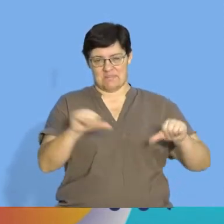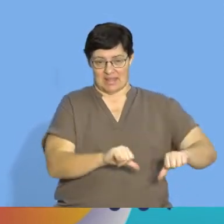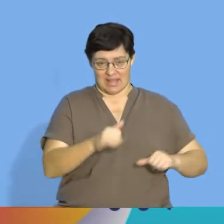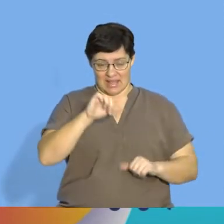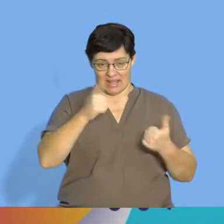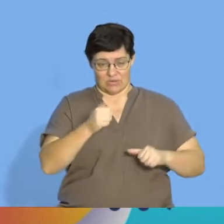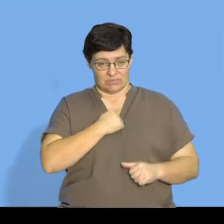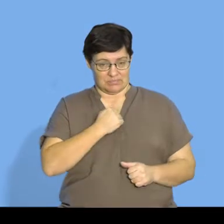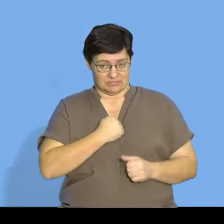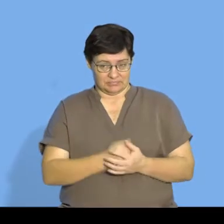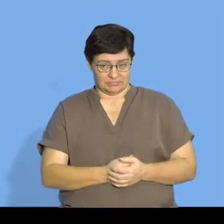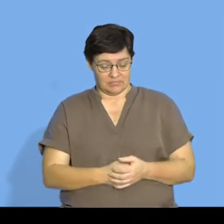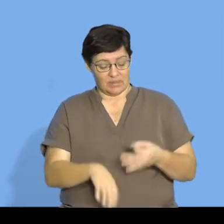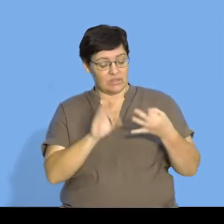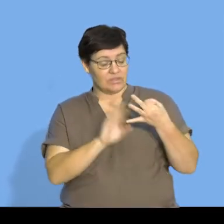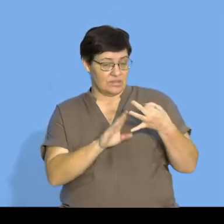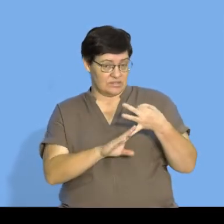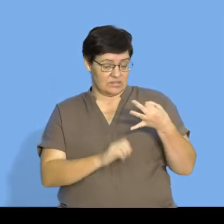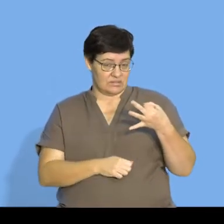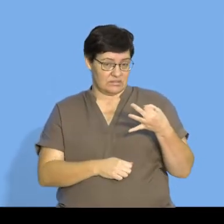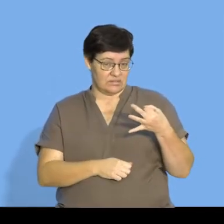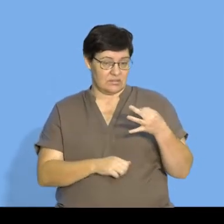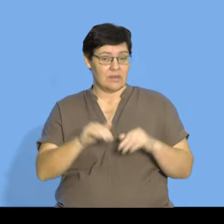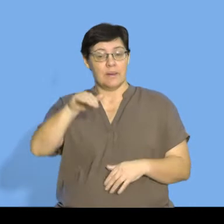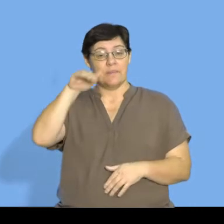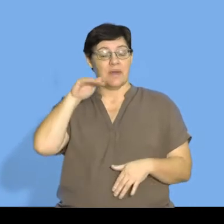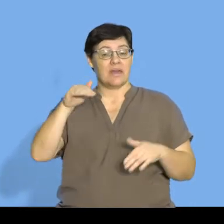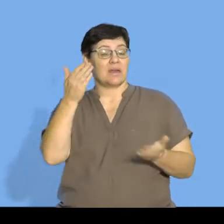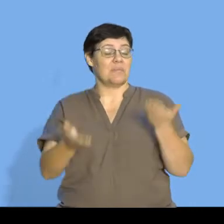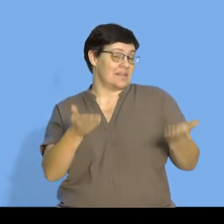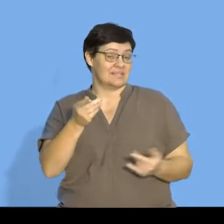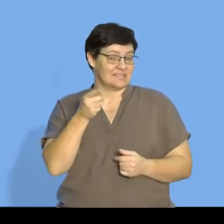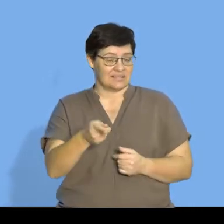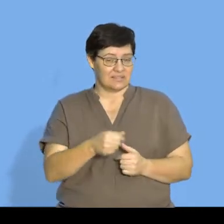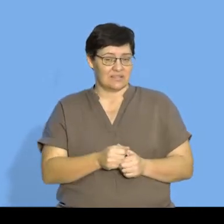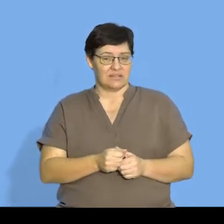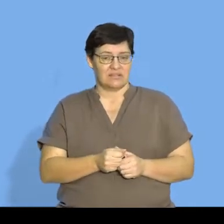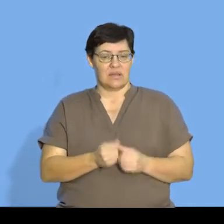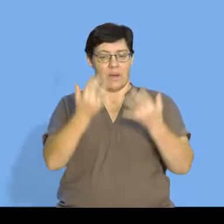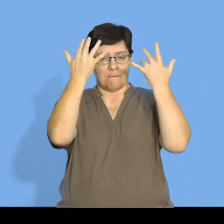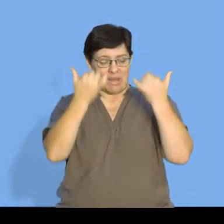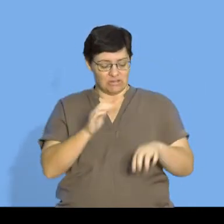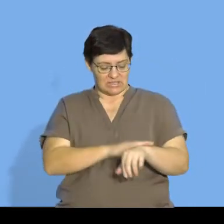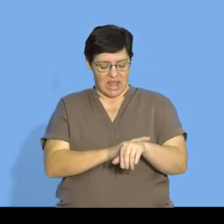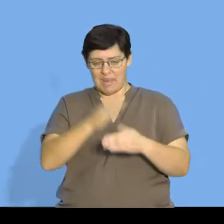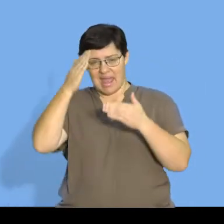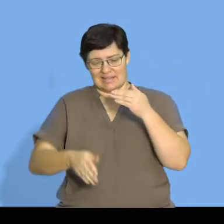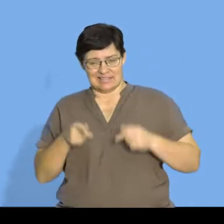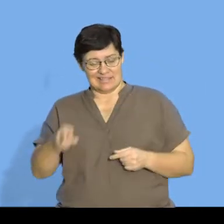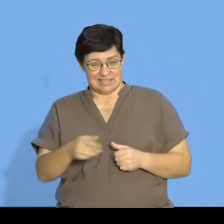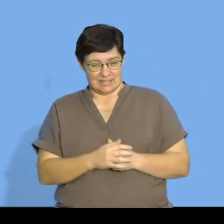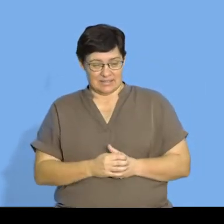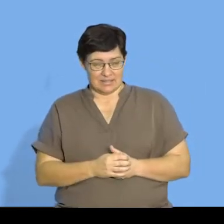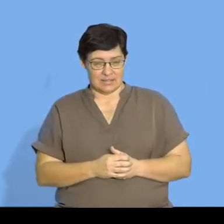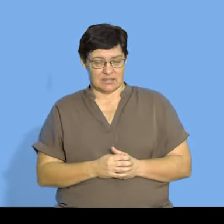receipt. And then clearly, you look at your bank balance at the end of your budget